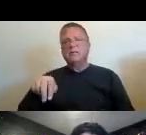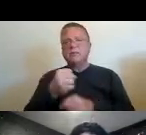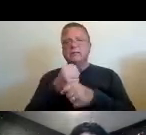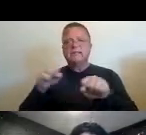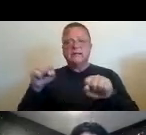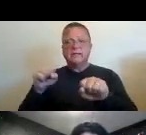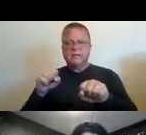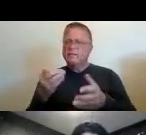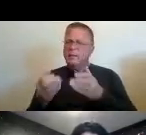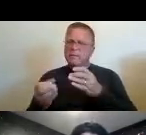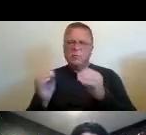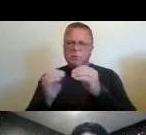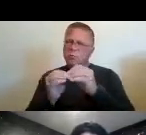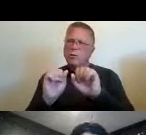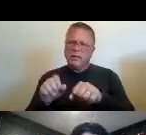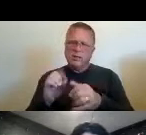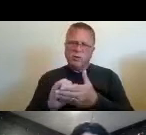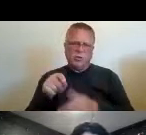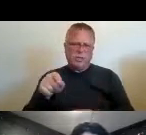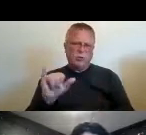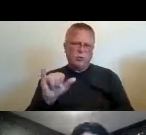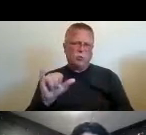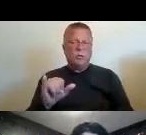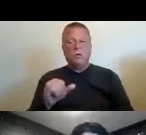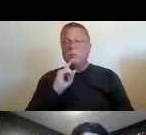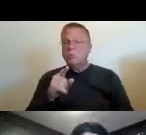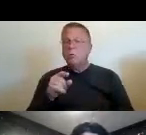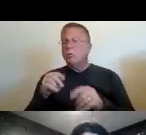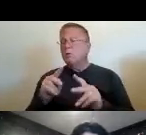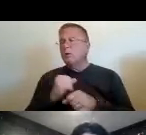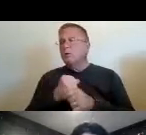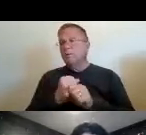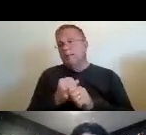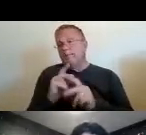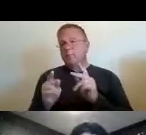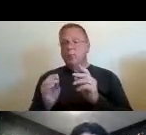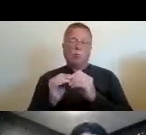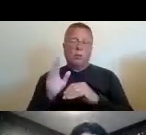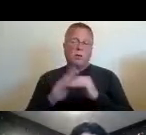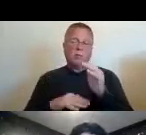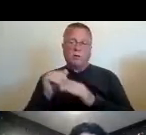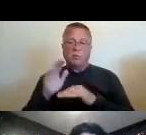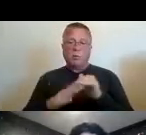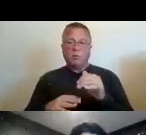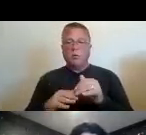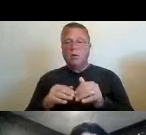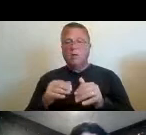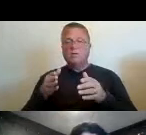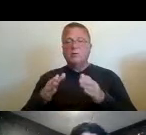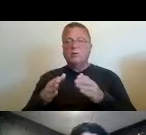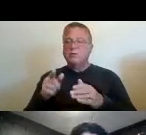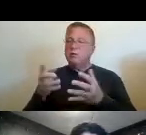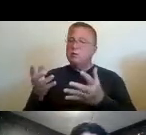that we can do there. You know, it is an opportunity, of course, to make it a much more comfortable street for those interested